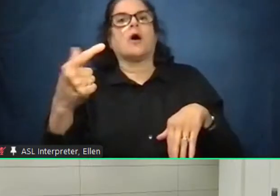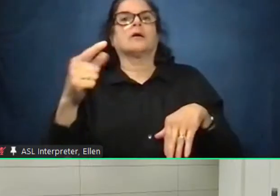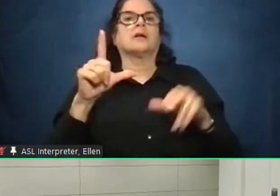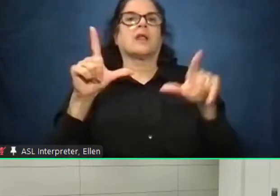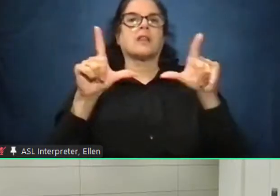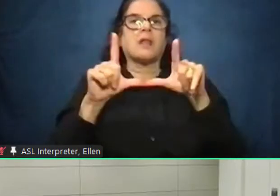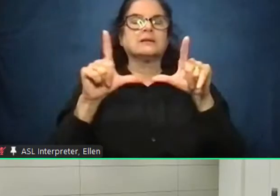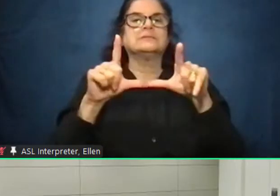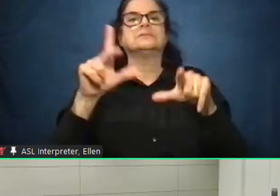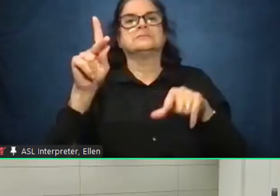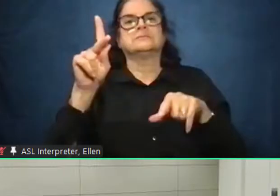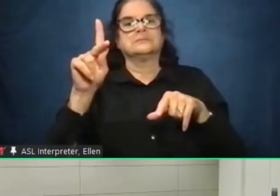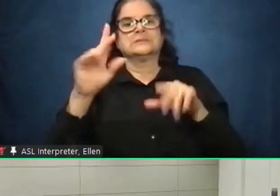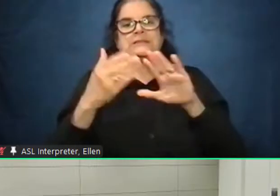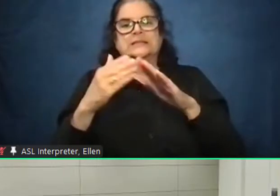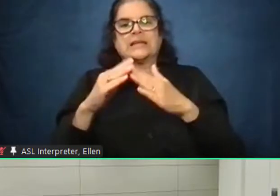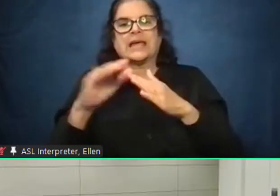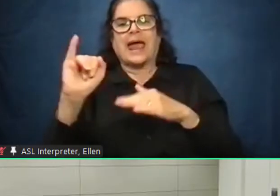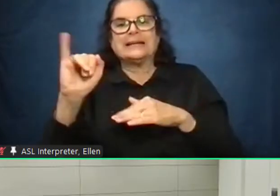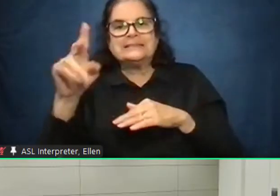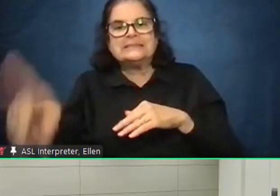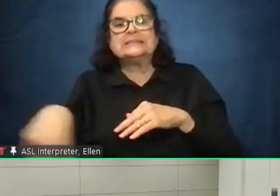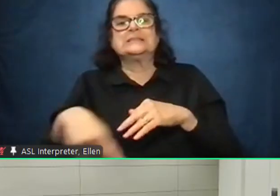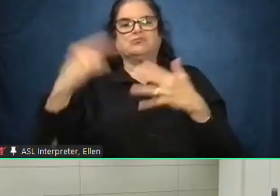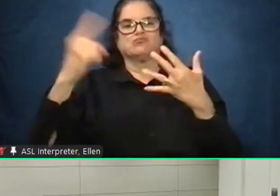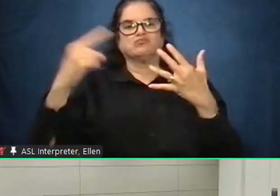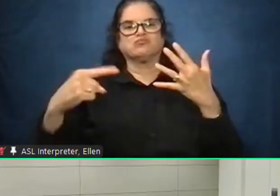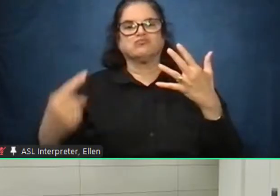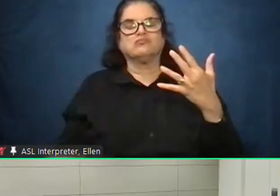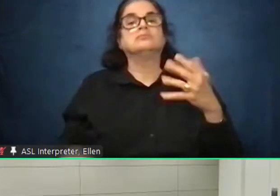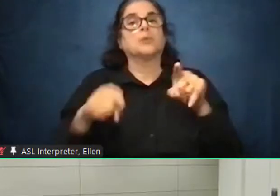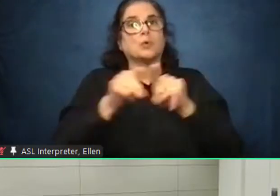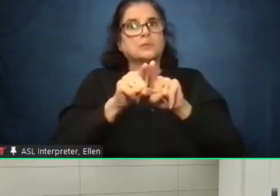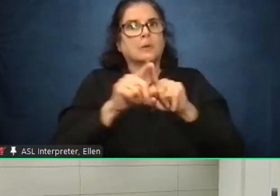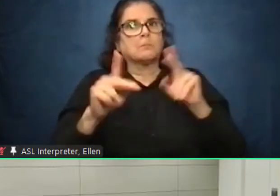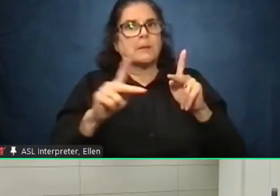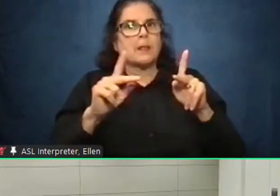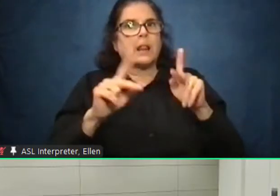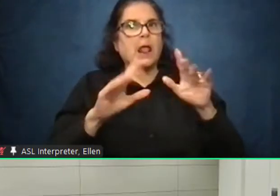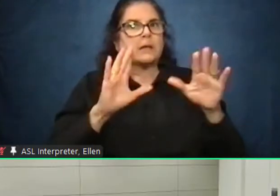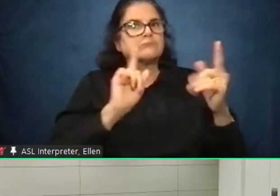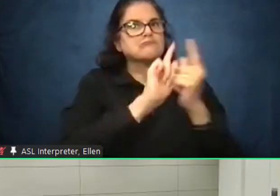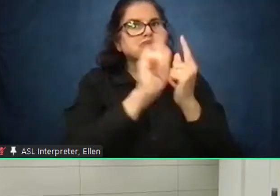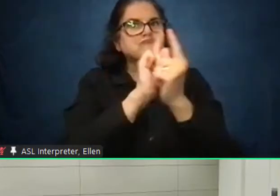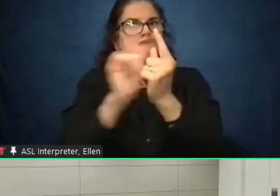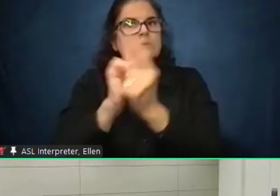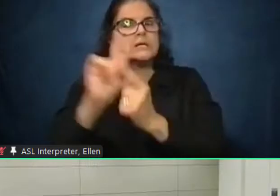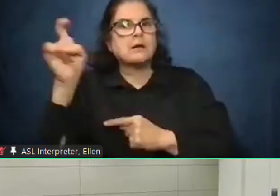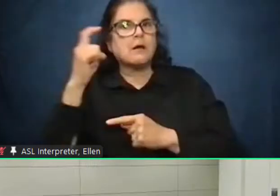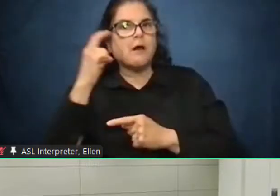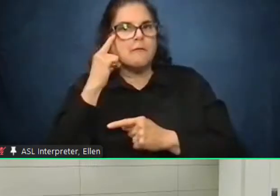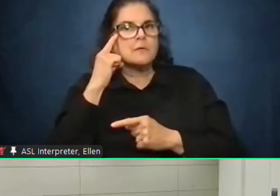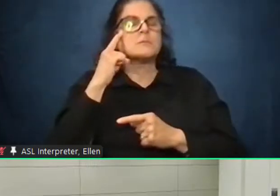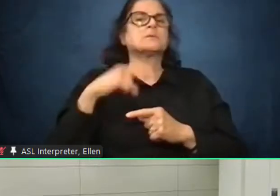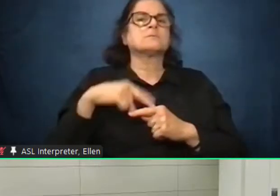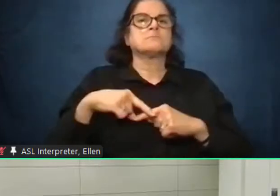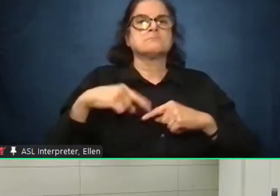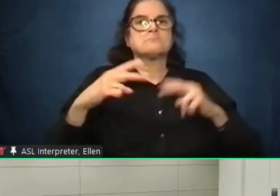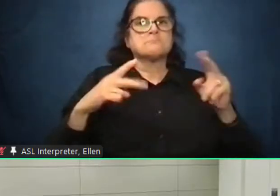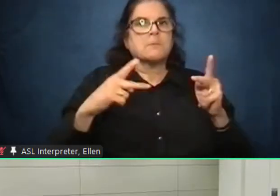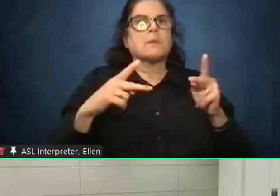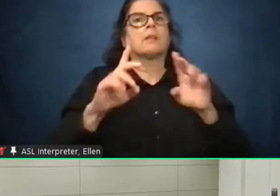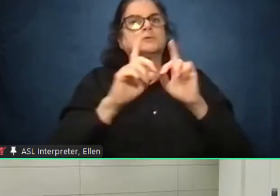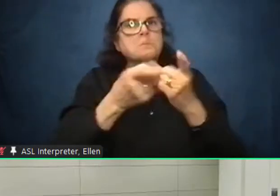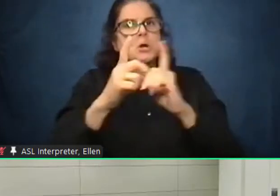IDs. Attendees will also have the opportunity to connect with elected officials and various government departments. The next one is